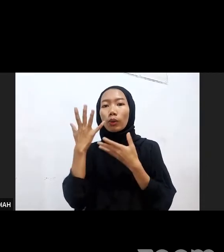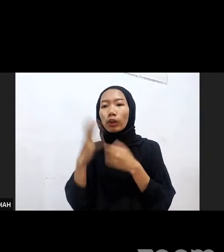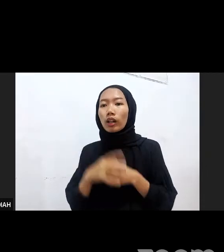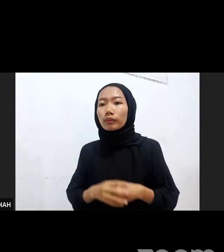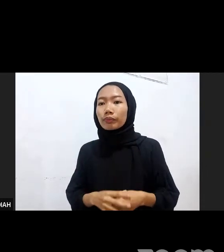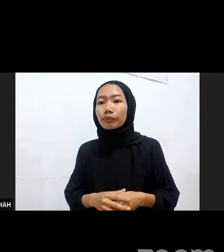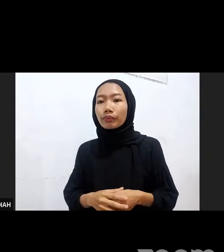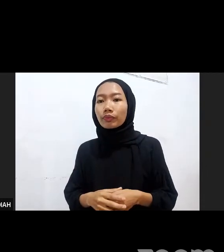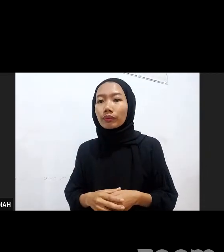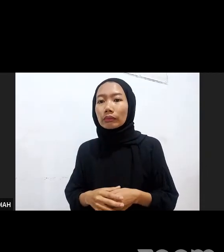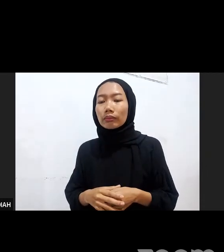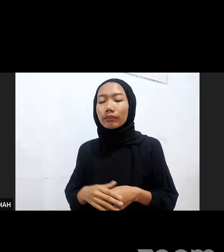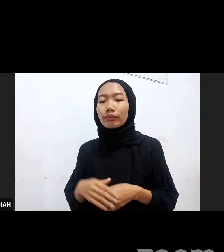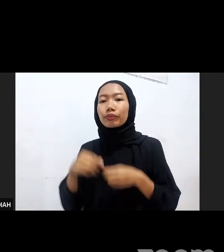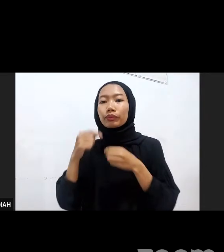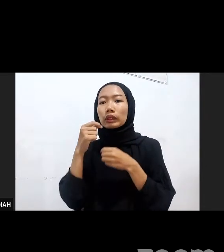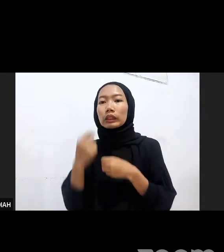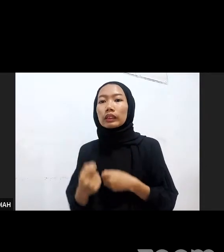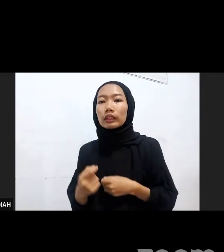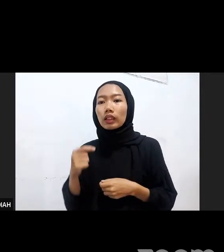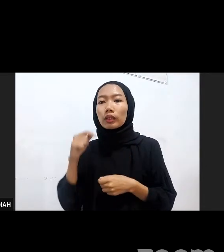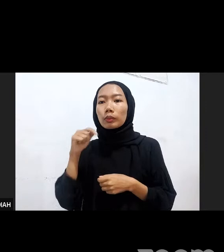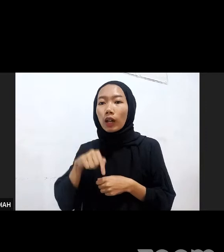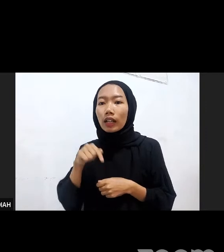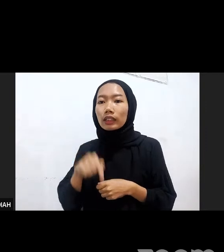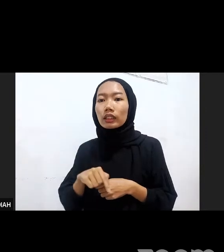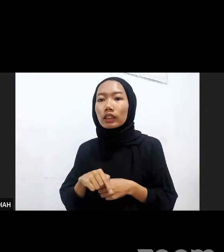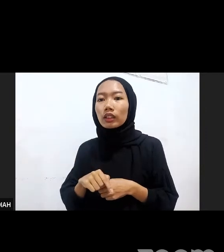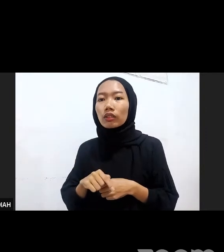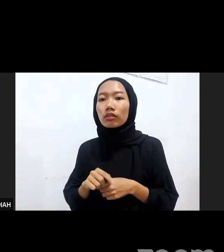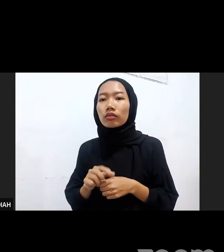health access to health services.